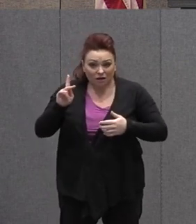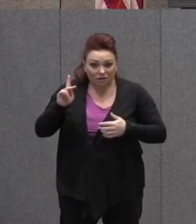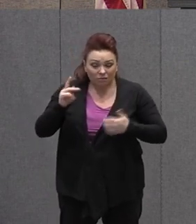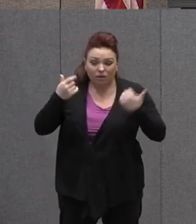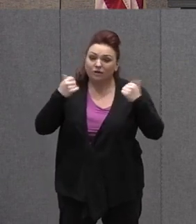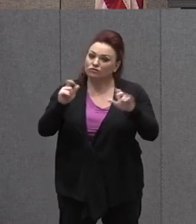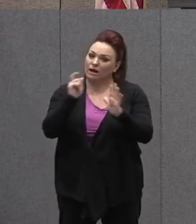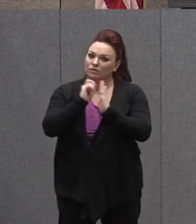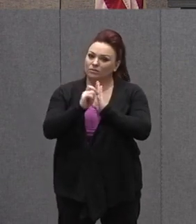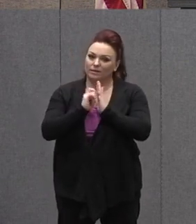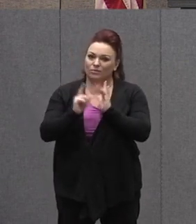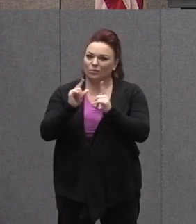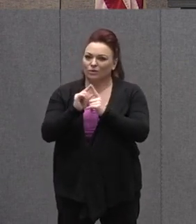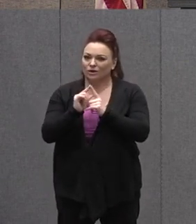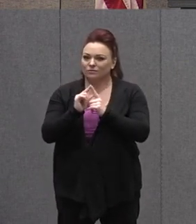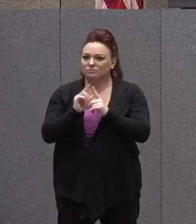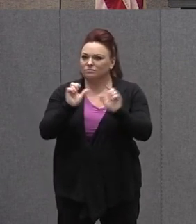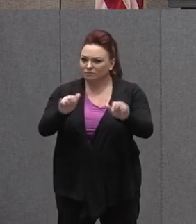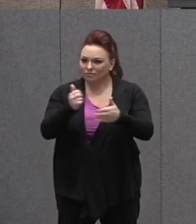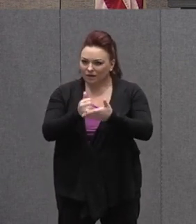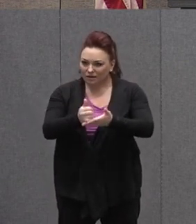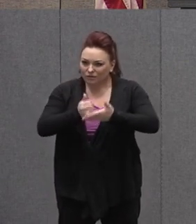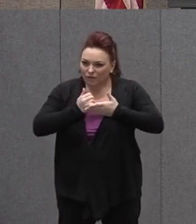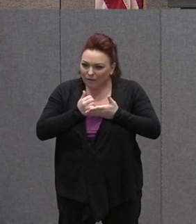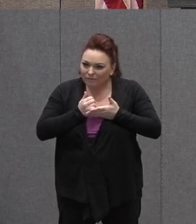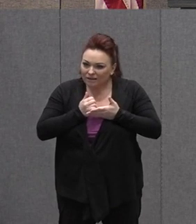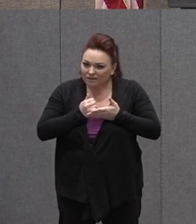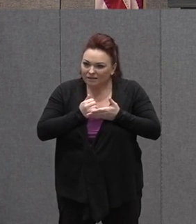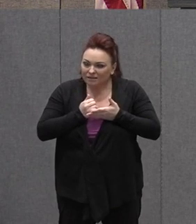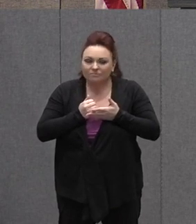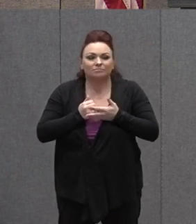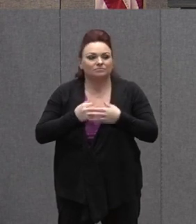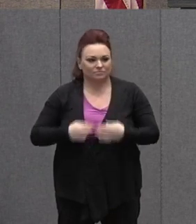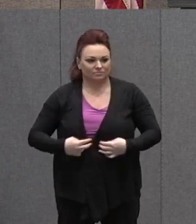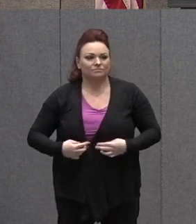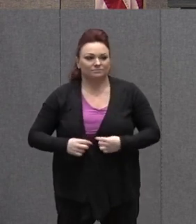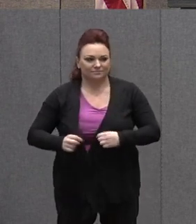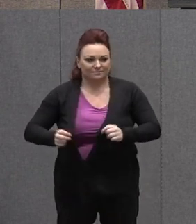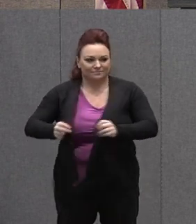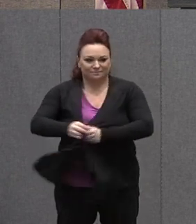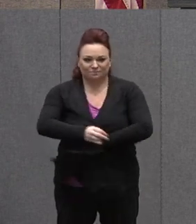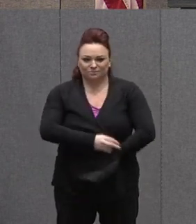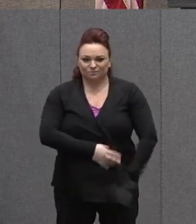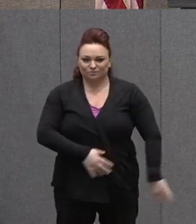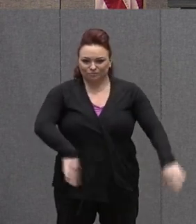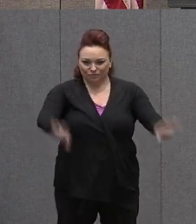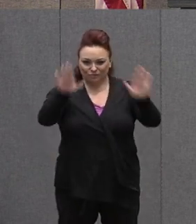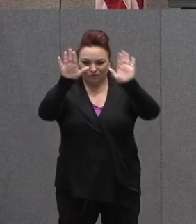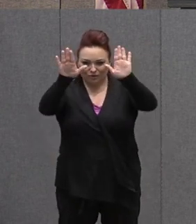write the word. Do you think you could help me unscramble them? Great.